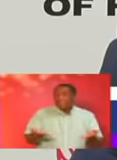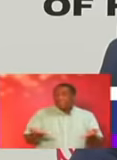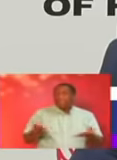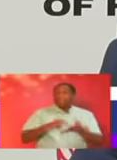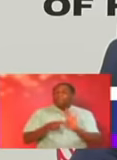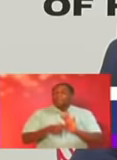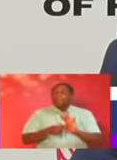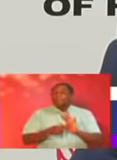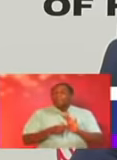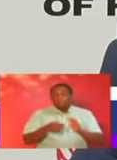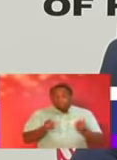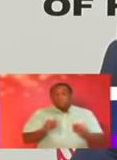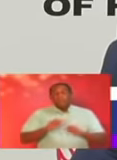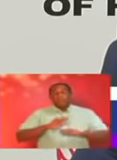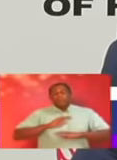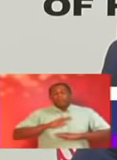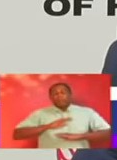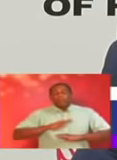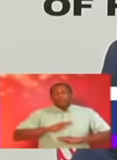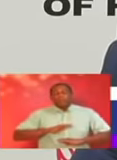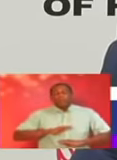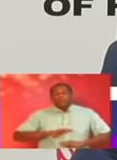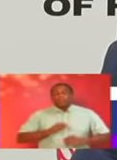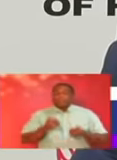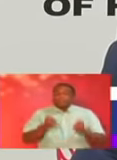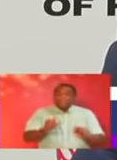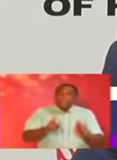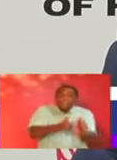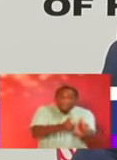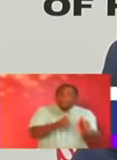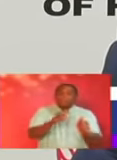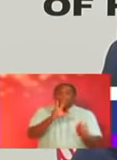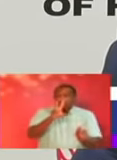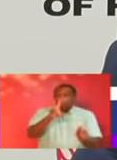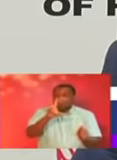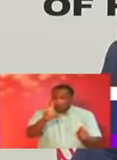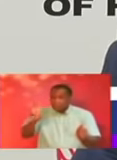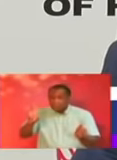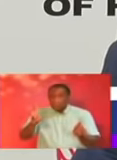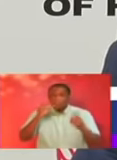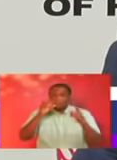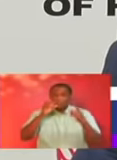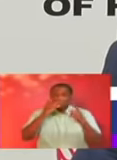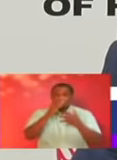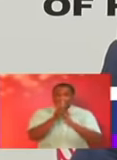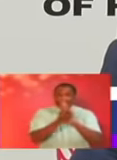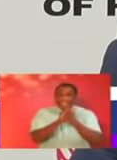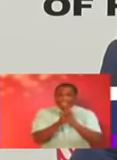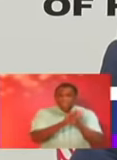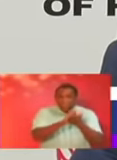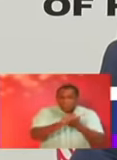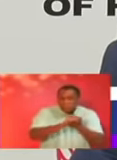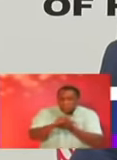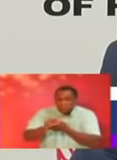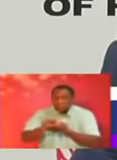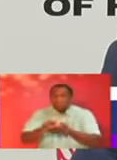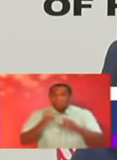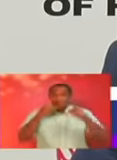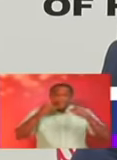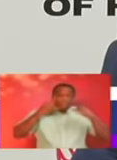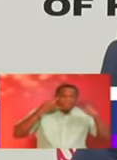world. Wash your hands, wear your masks, social distance, get